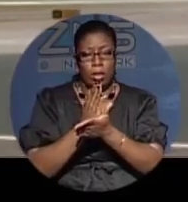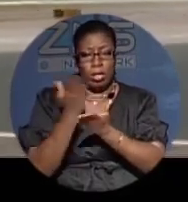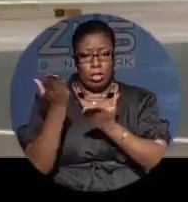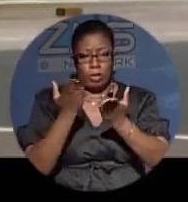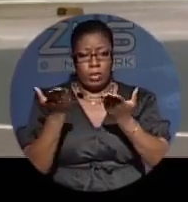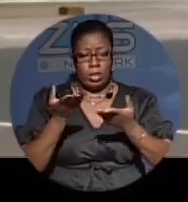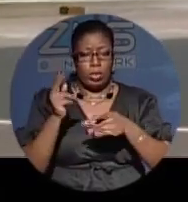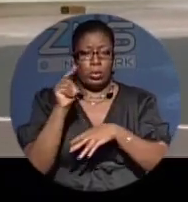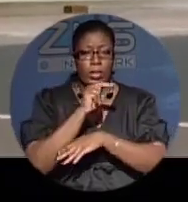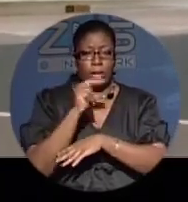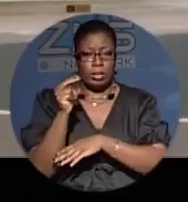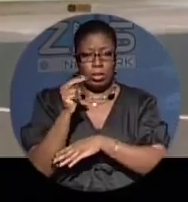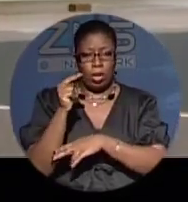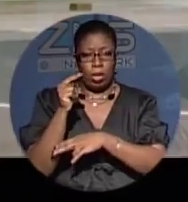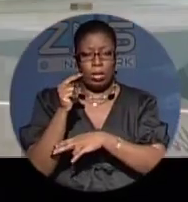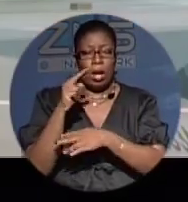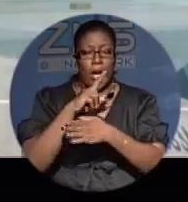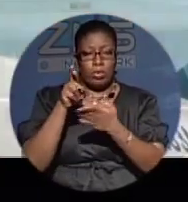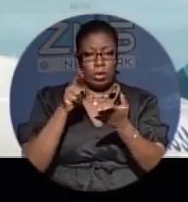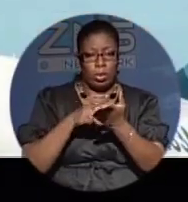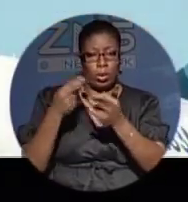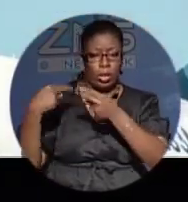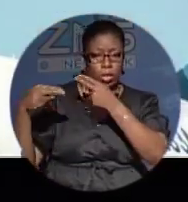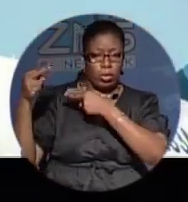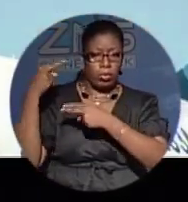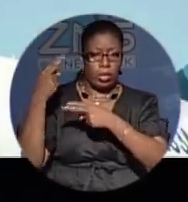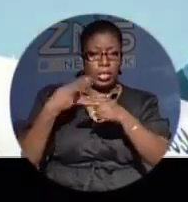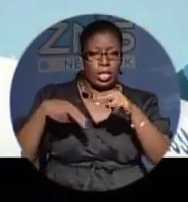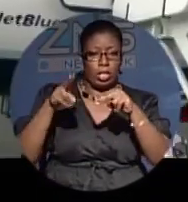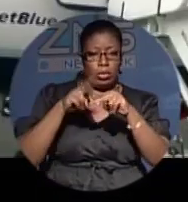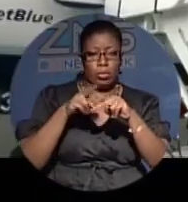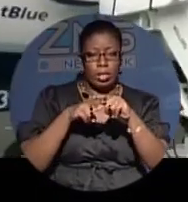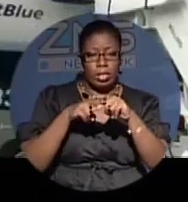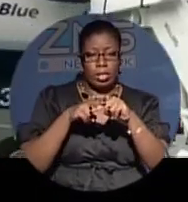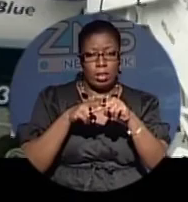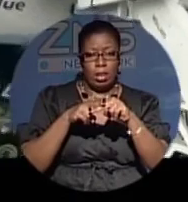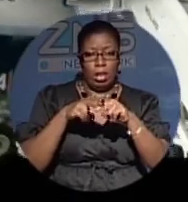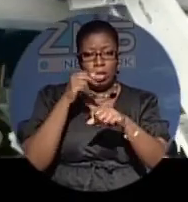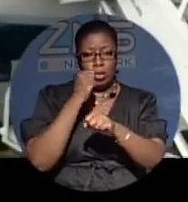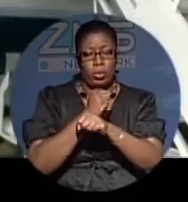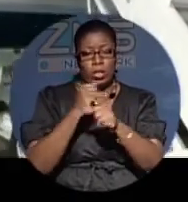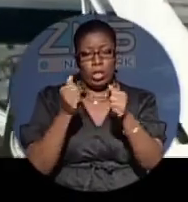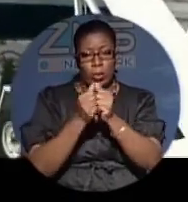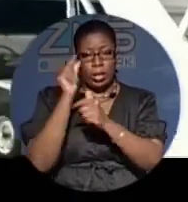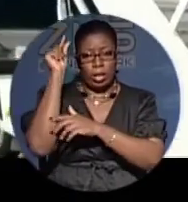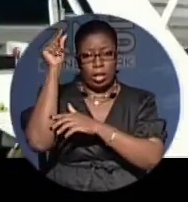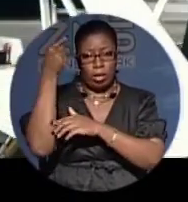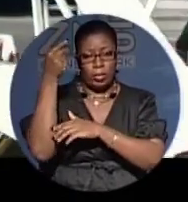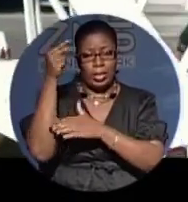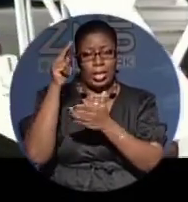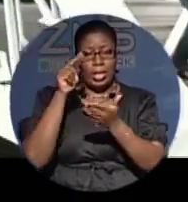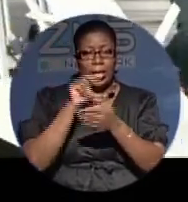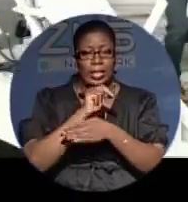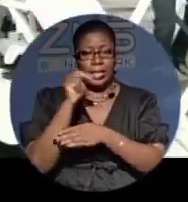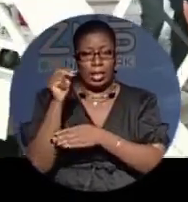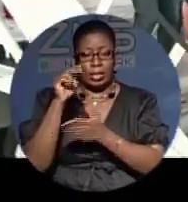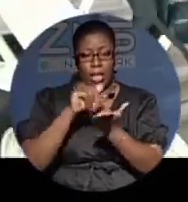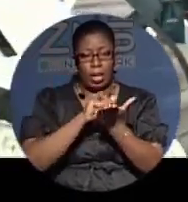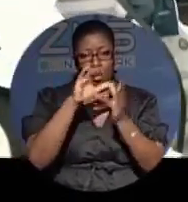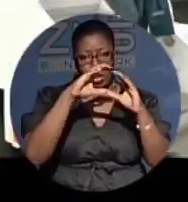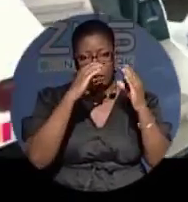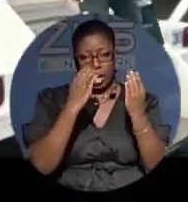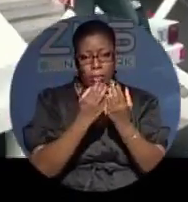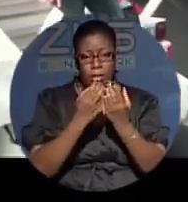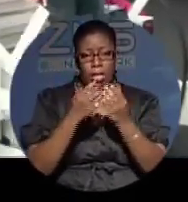record history. The success of landing this increased airlift comes by way of partnership between government, Nassau Airport Development Company, and the